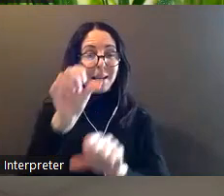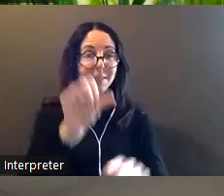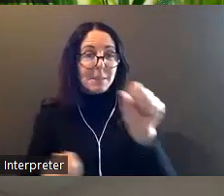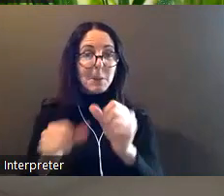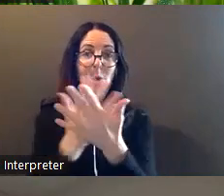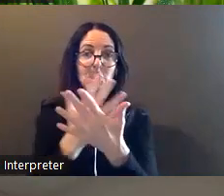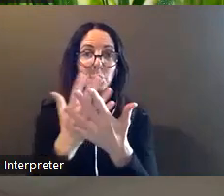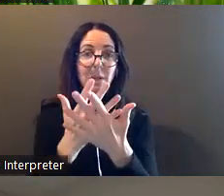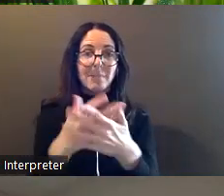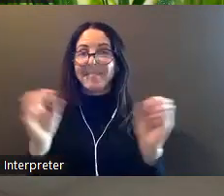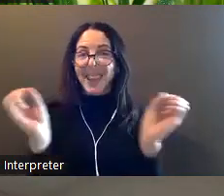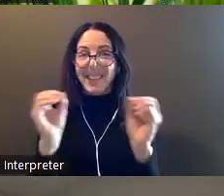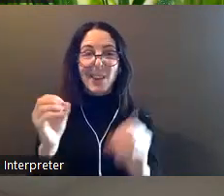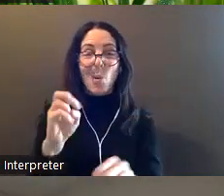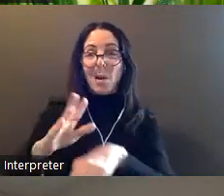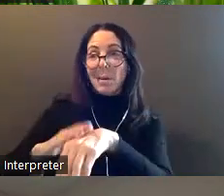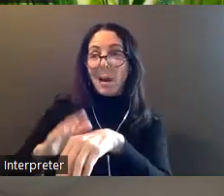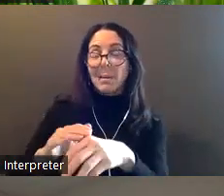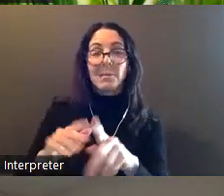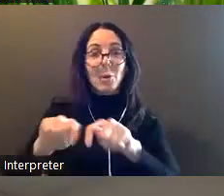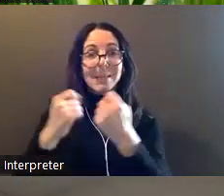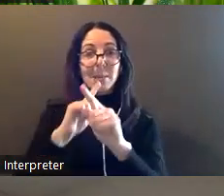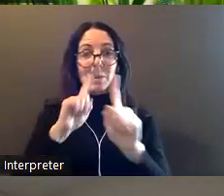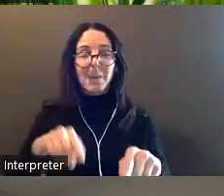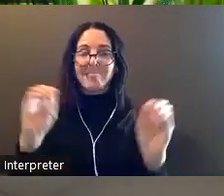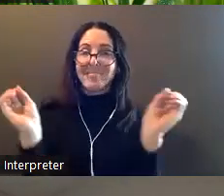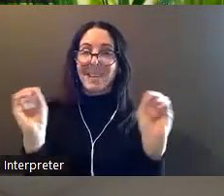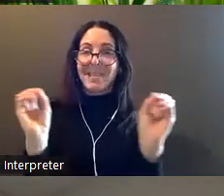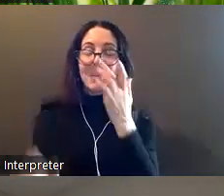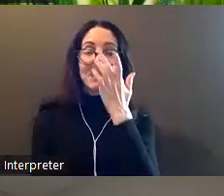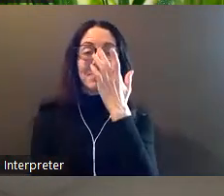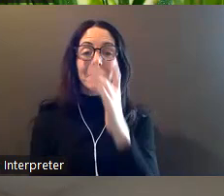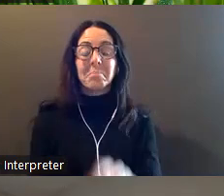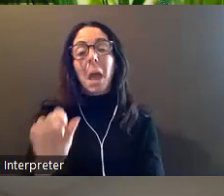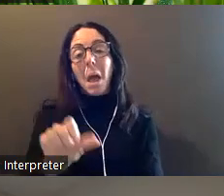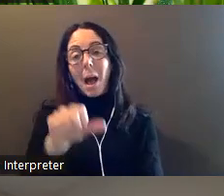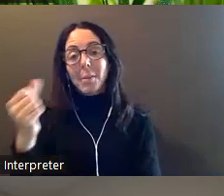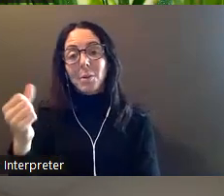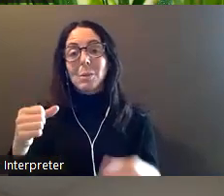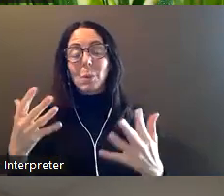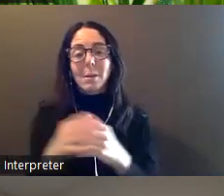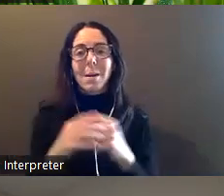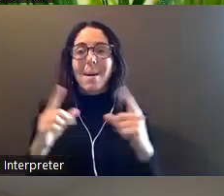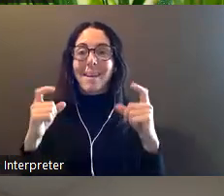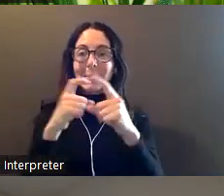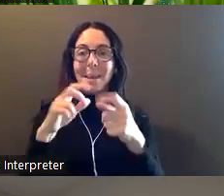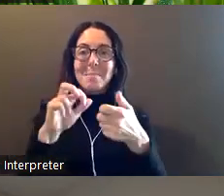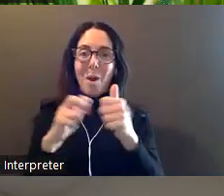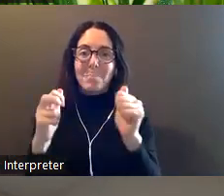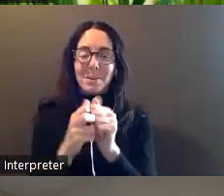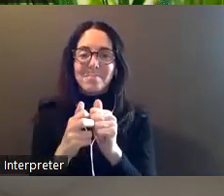for a team response. We also considered the complicated problem